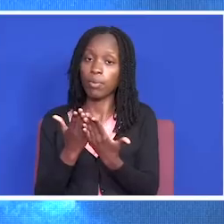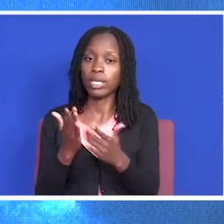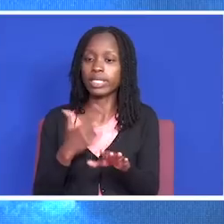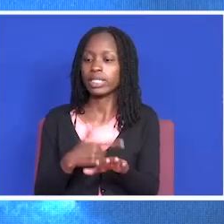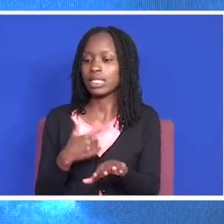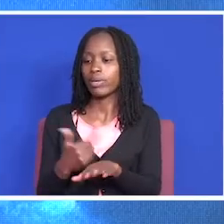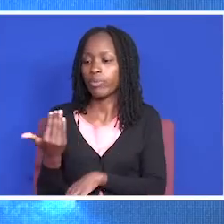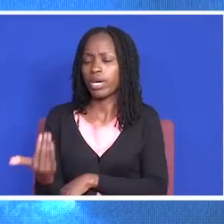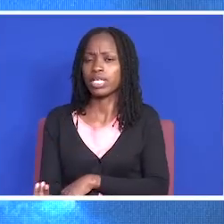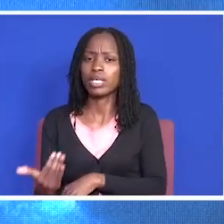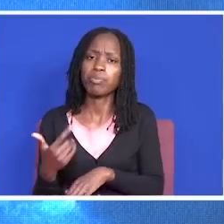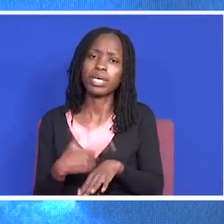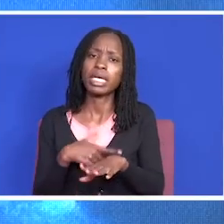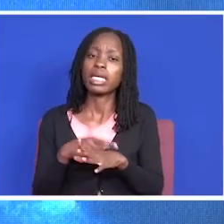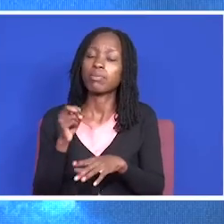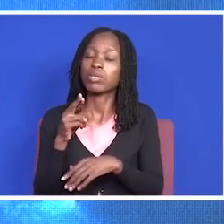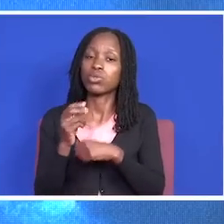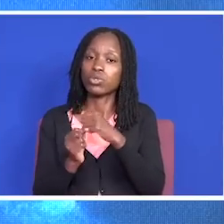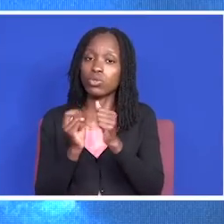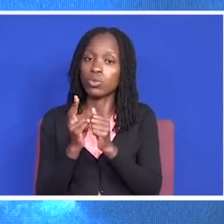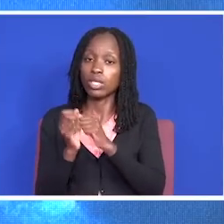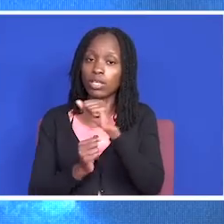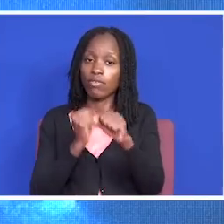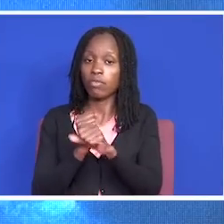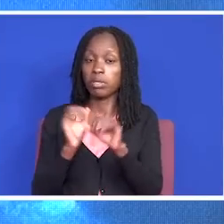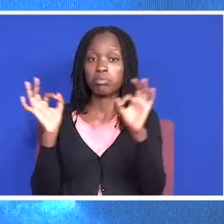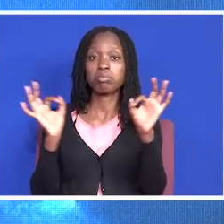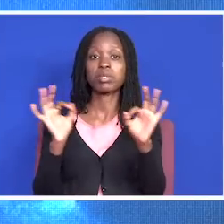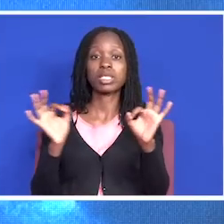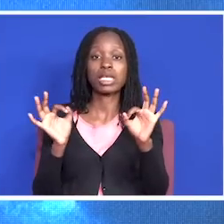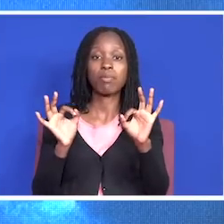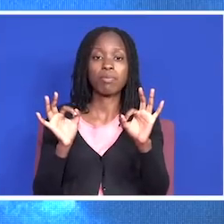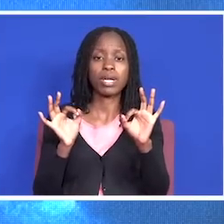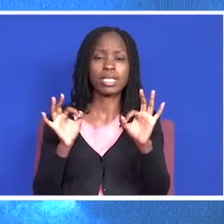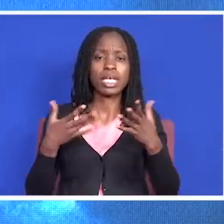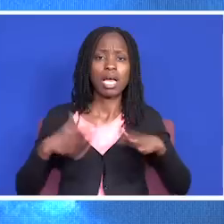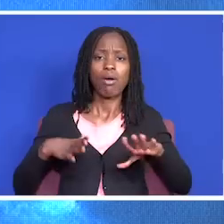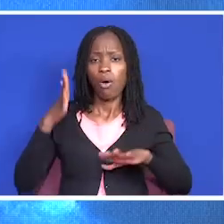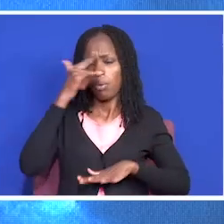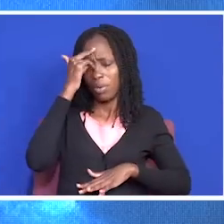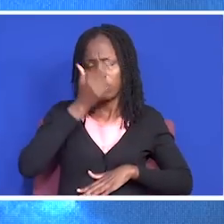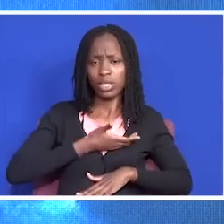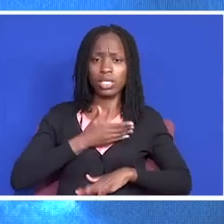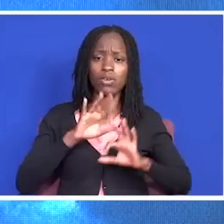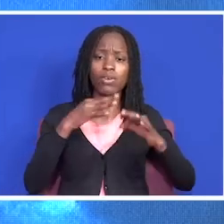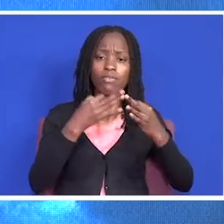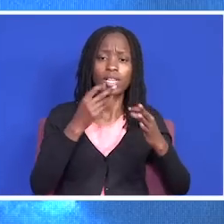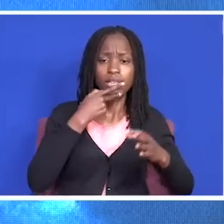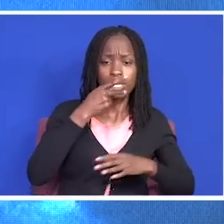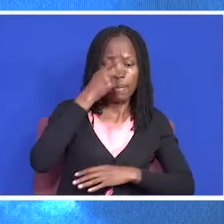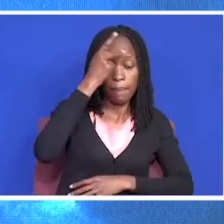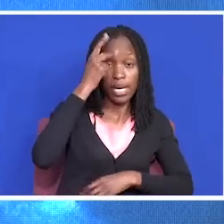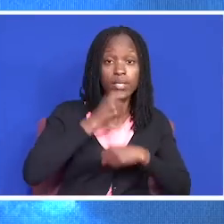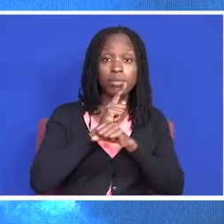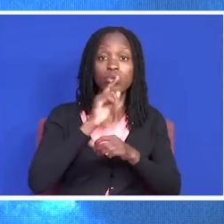at a very early stage. In fact, by the age 12, he surprised the experts. Because in his own family, the parents